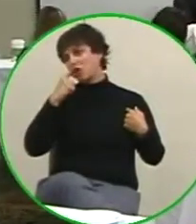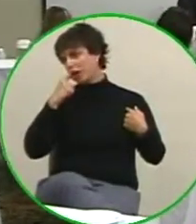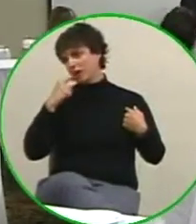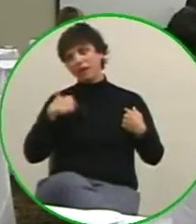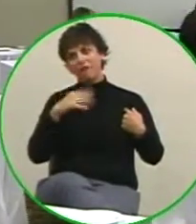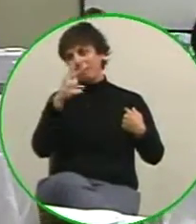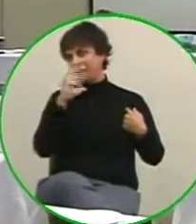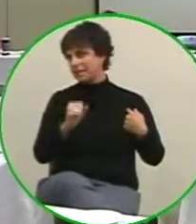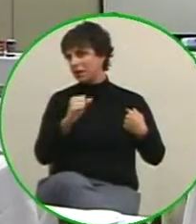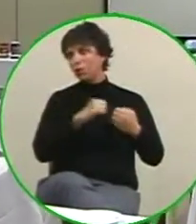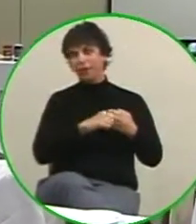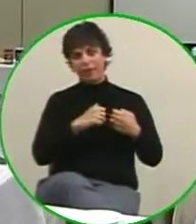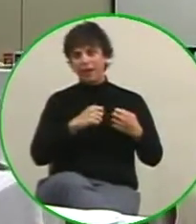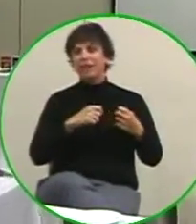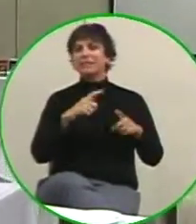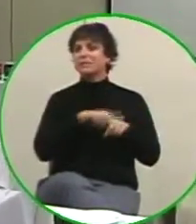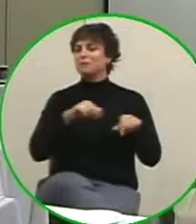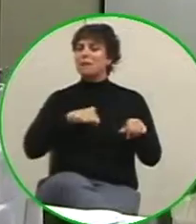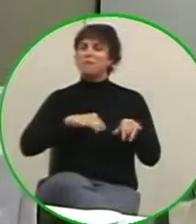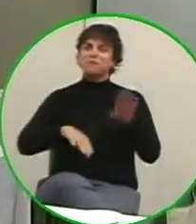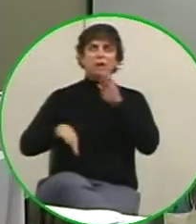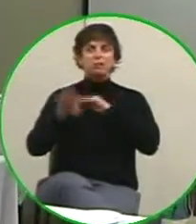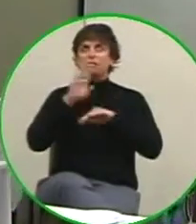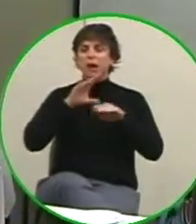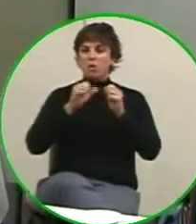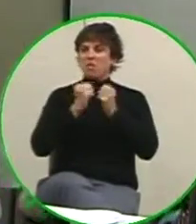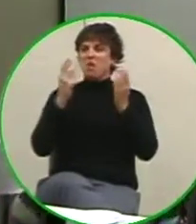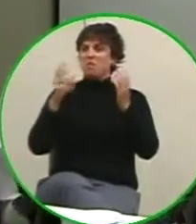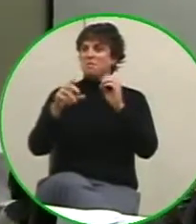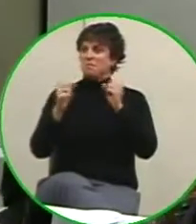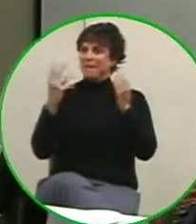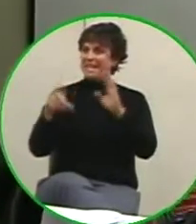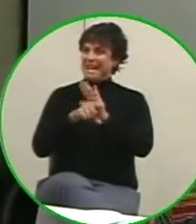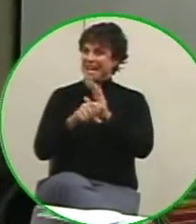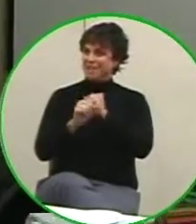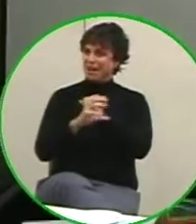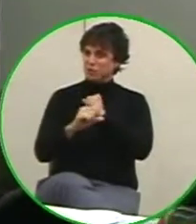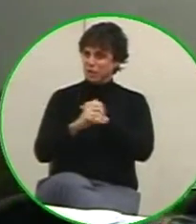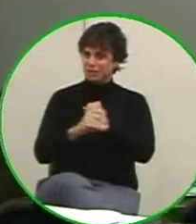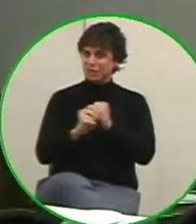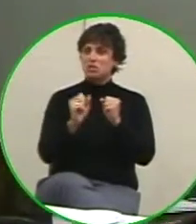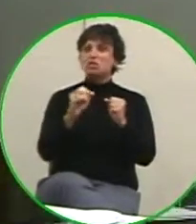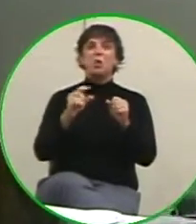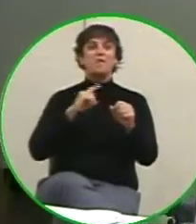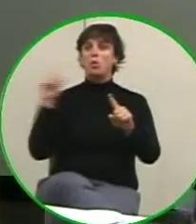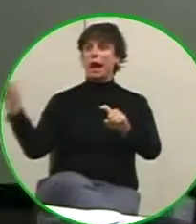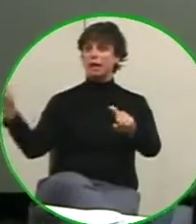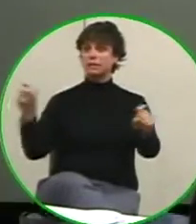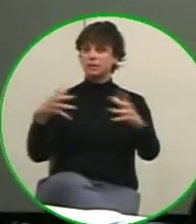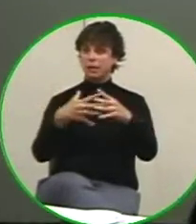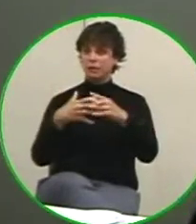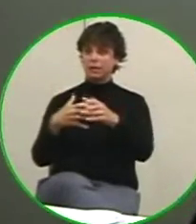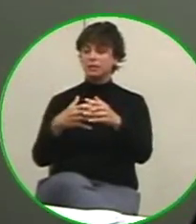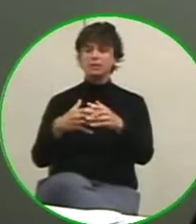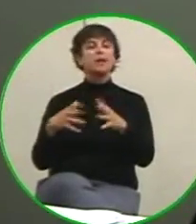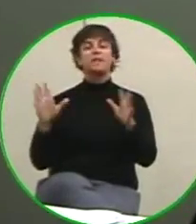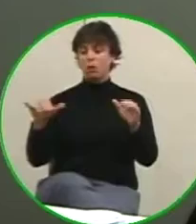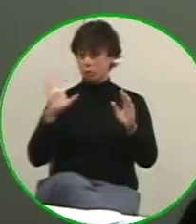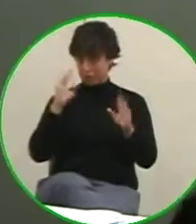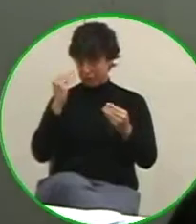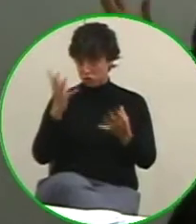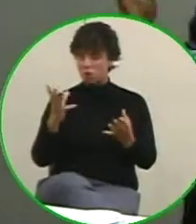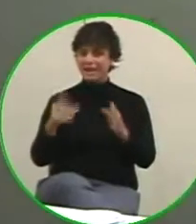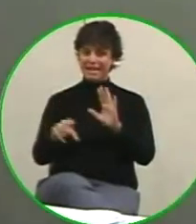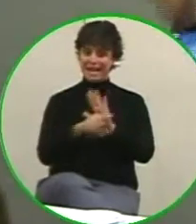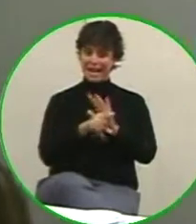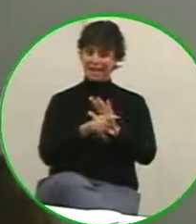by it. I am also frustrated beyond words at all the negative ads. If you poll Americans, they will tell you